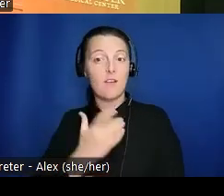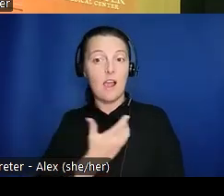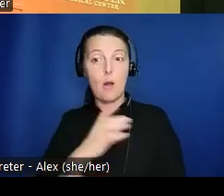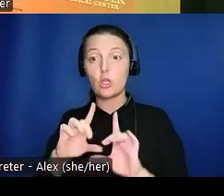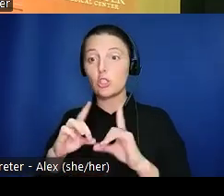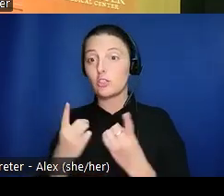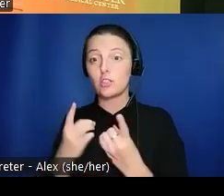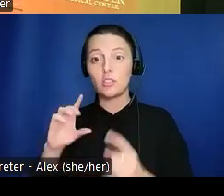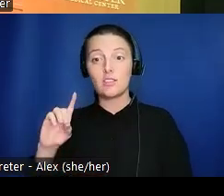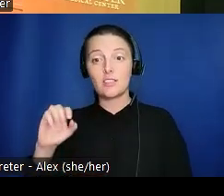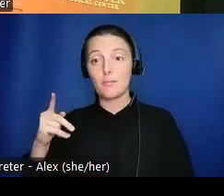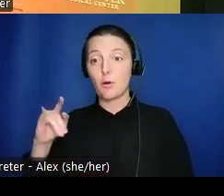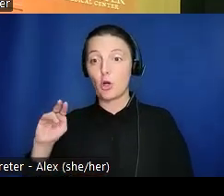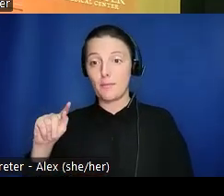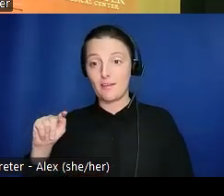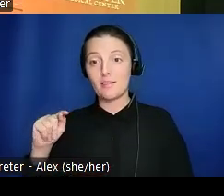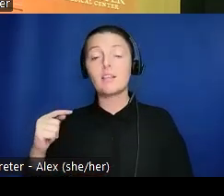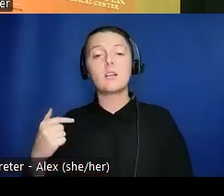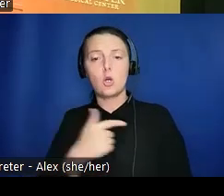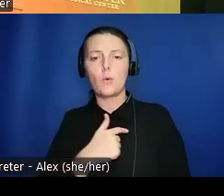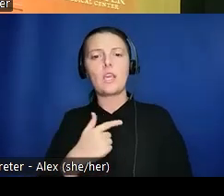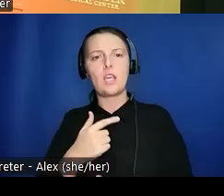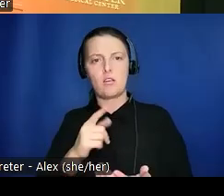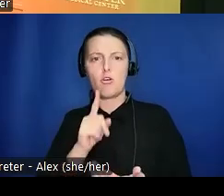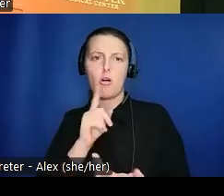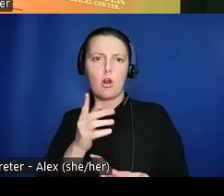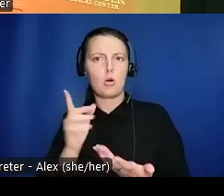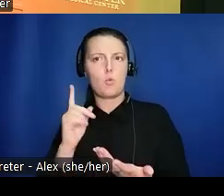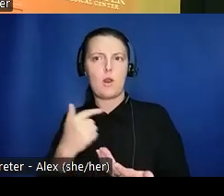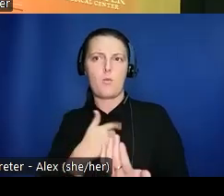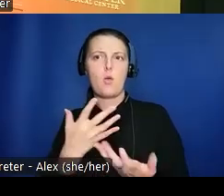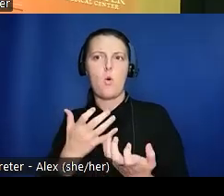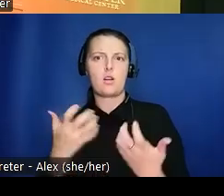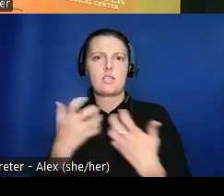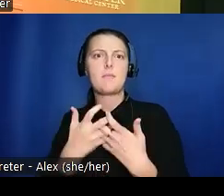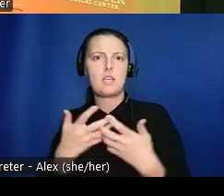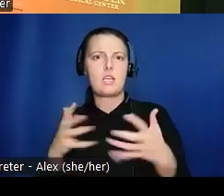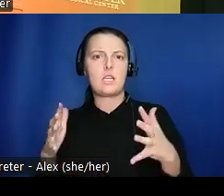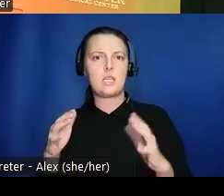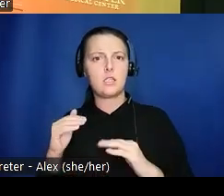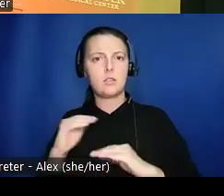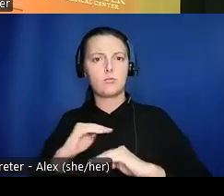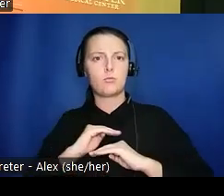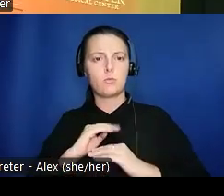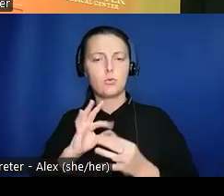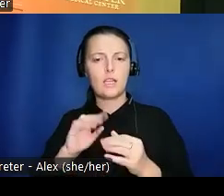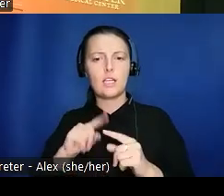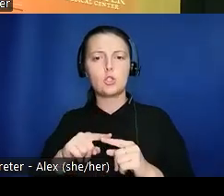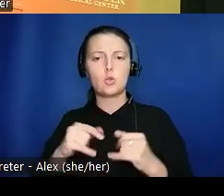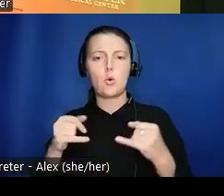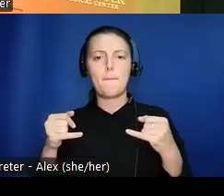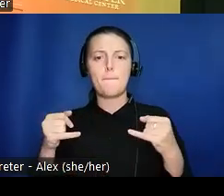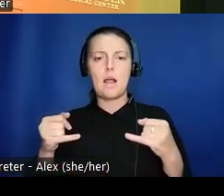to be when we talked about becoming a department with permeable boundaries, wanting